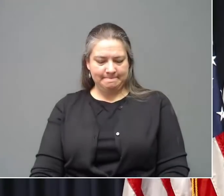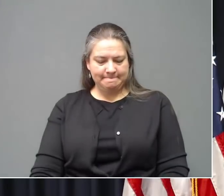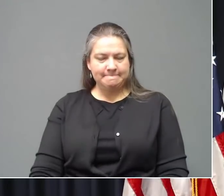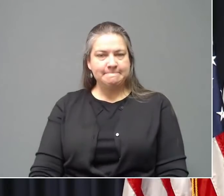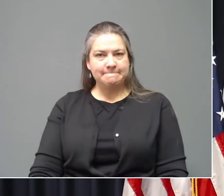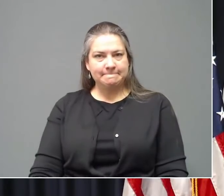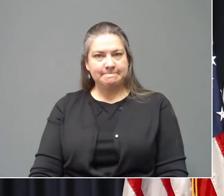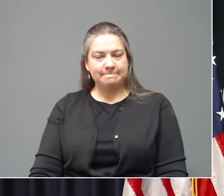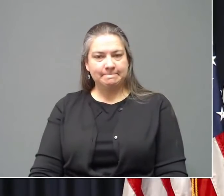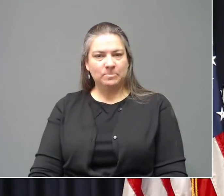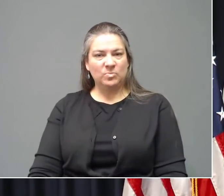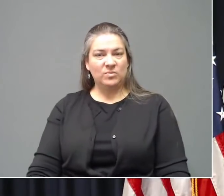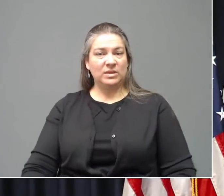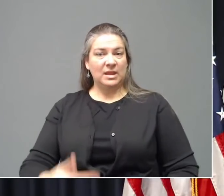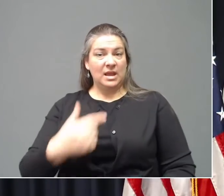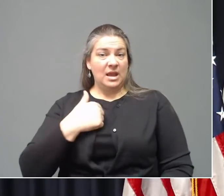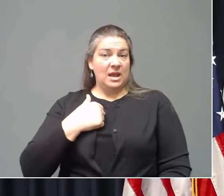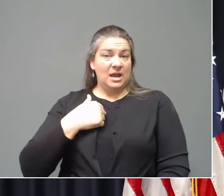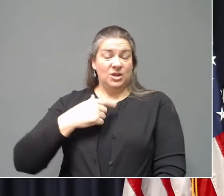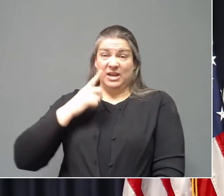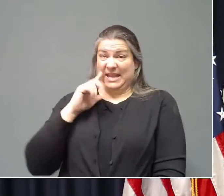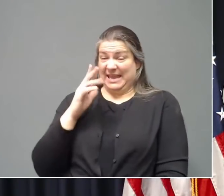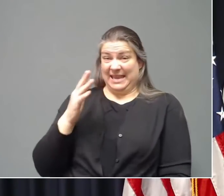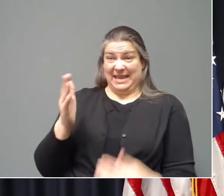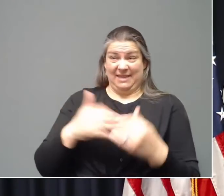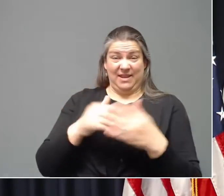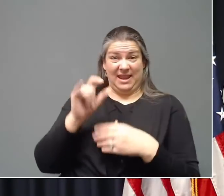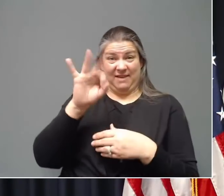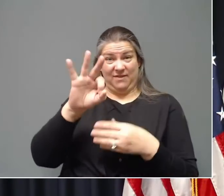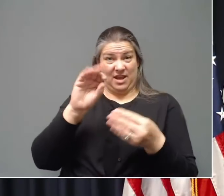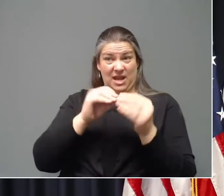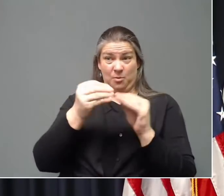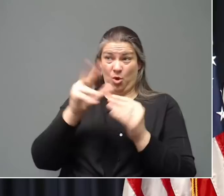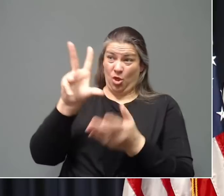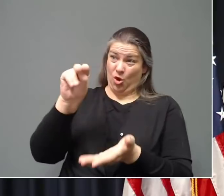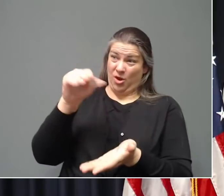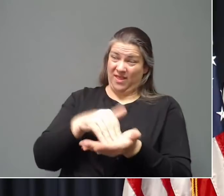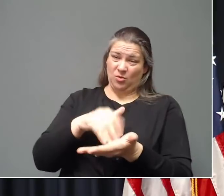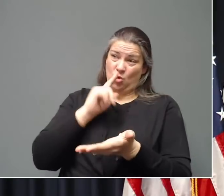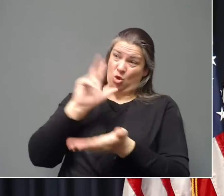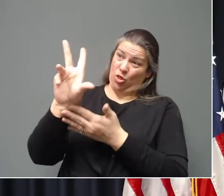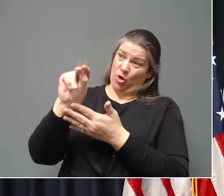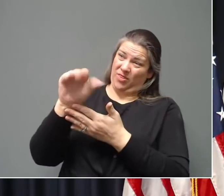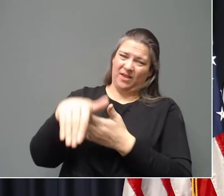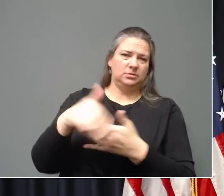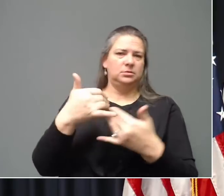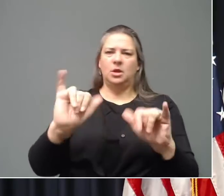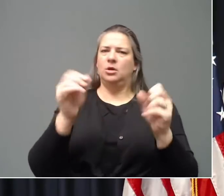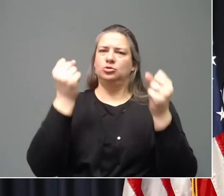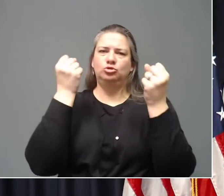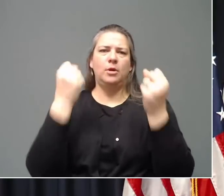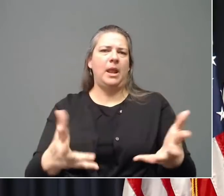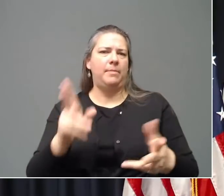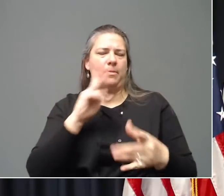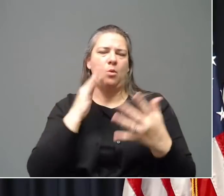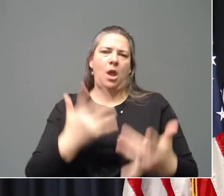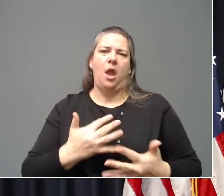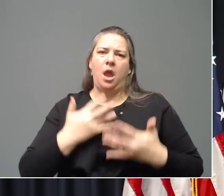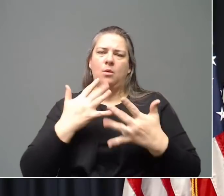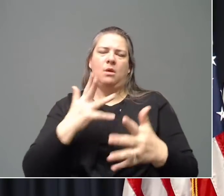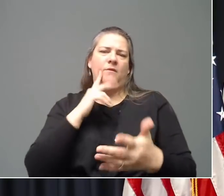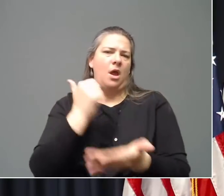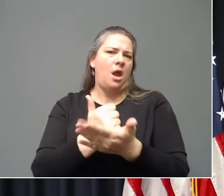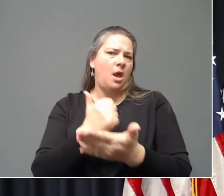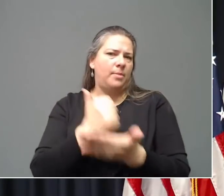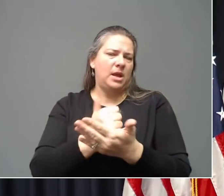And I'd just add that even if the number is 30,000, it's too many. It's too many Kentuckians that have been waiting for help for a long